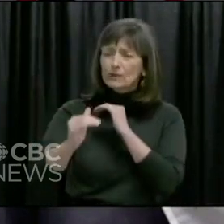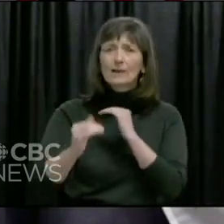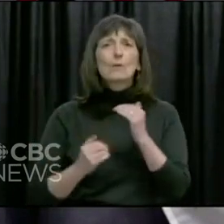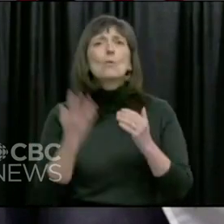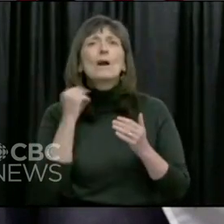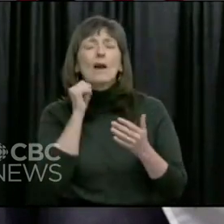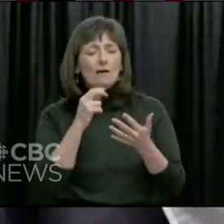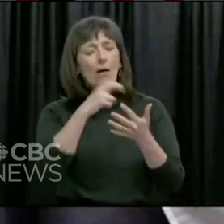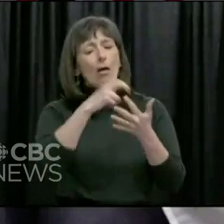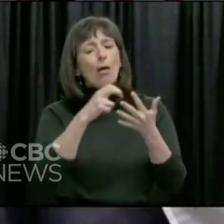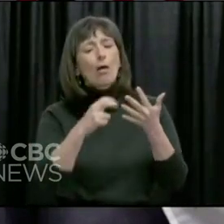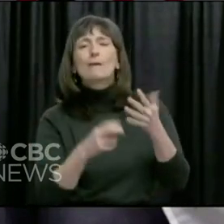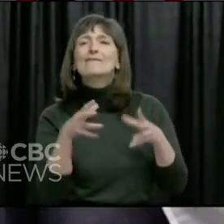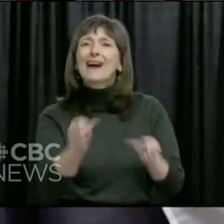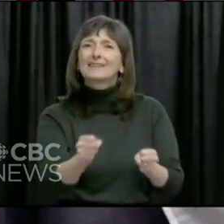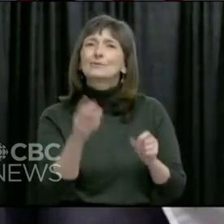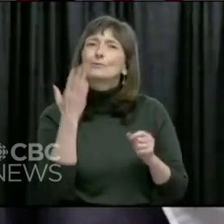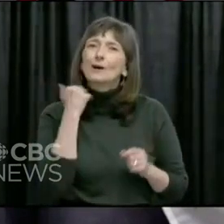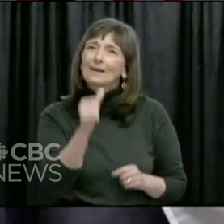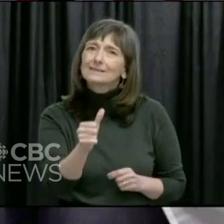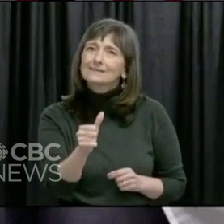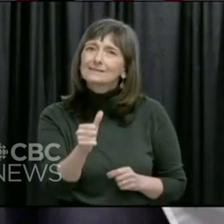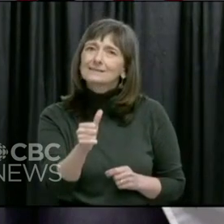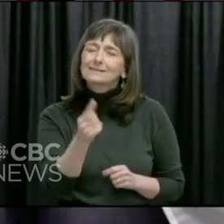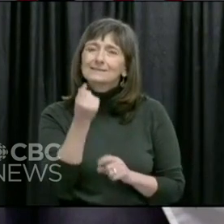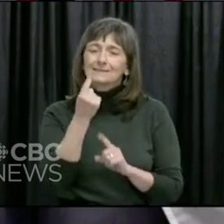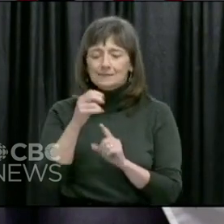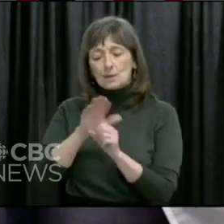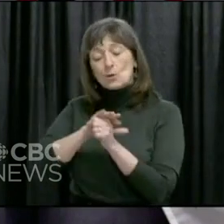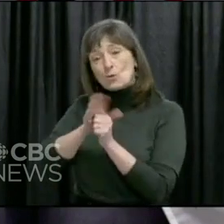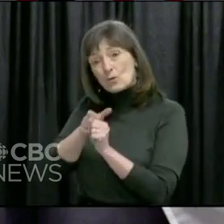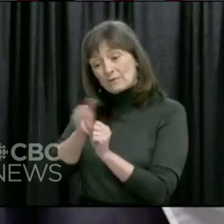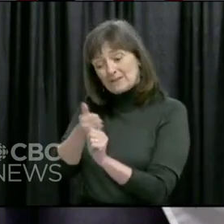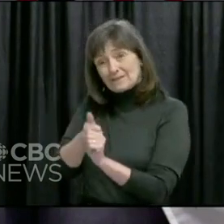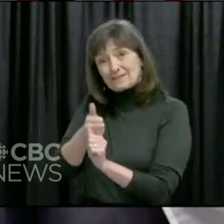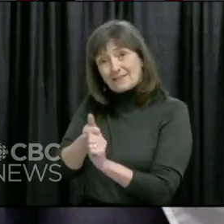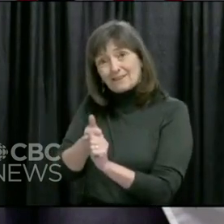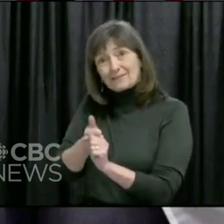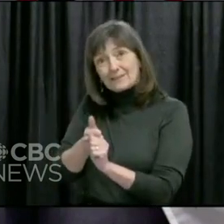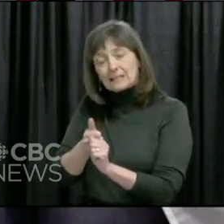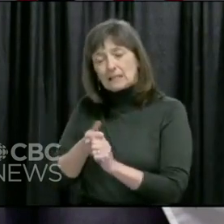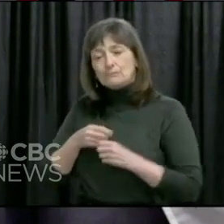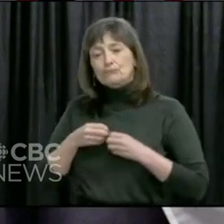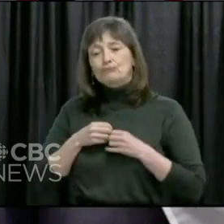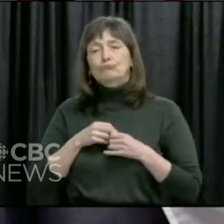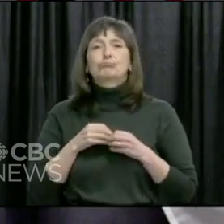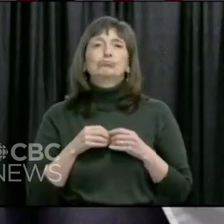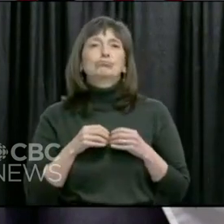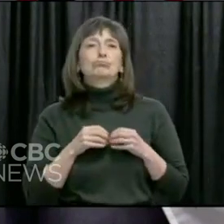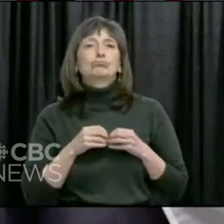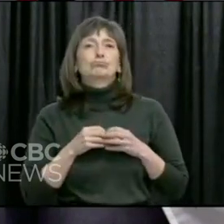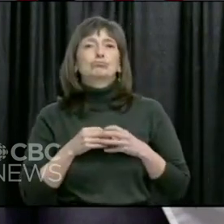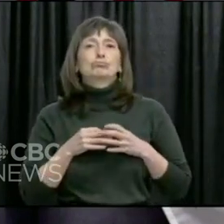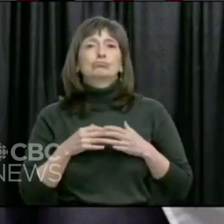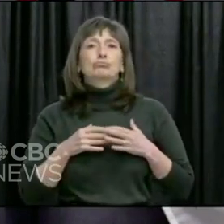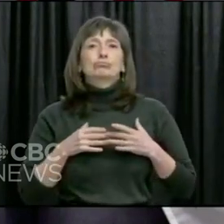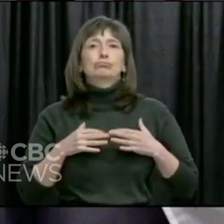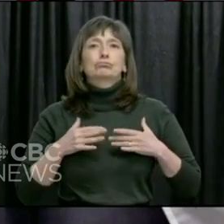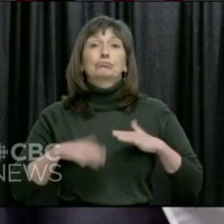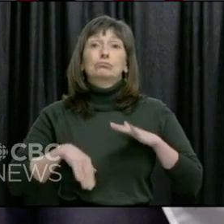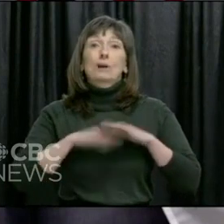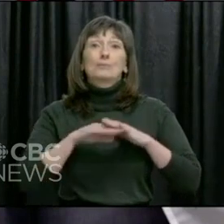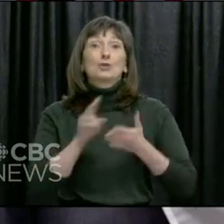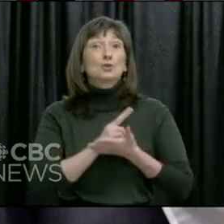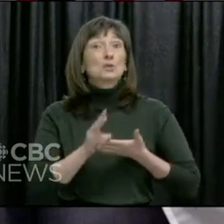long? And the answer lies in the nature of the virus itself. We know this virus can incubate for up to 14 days, and some people can